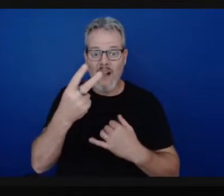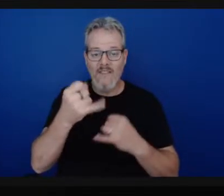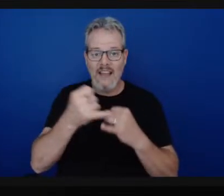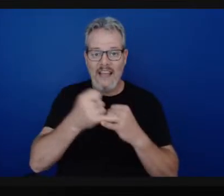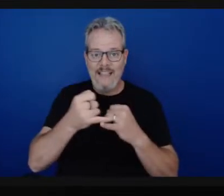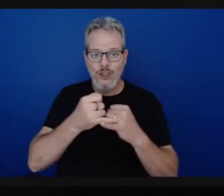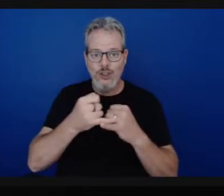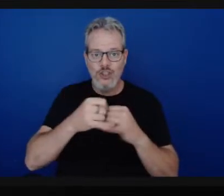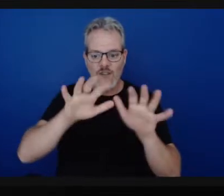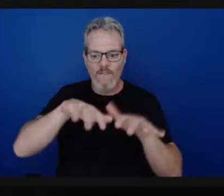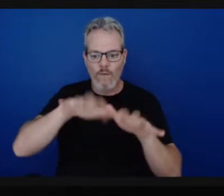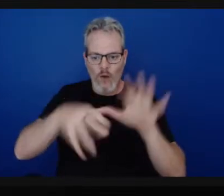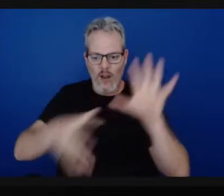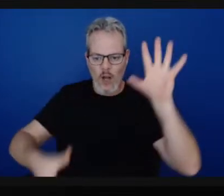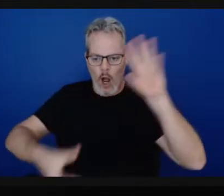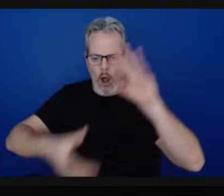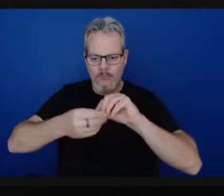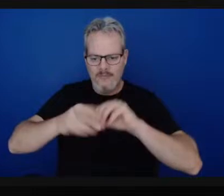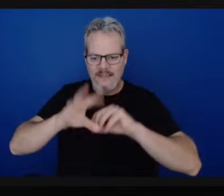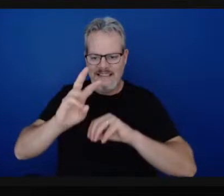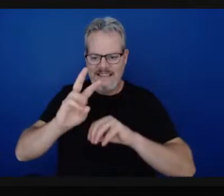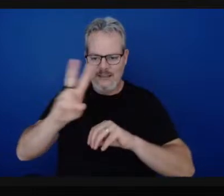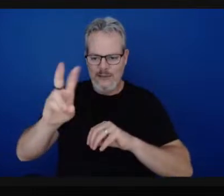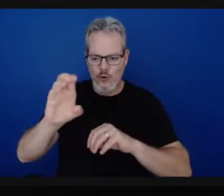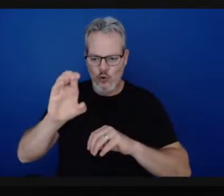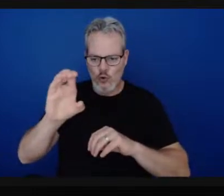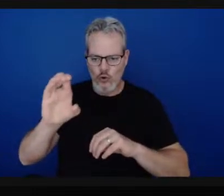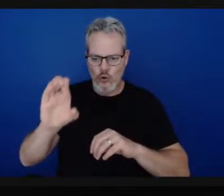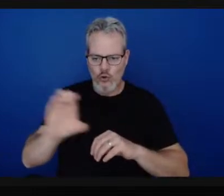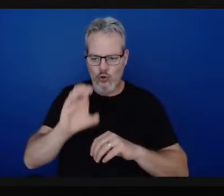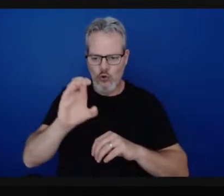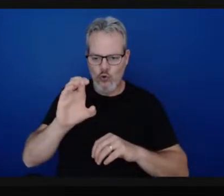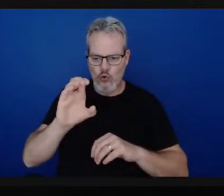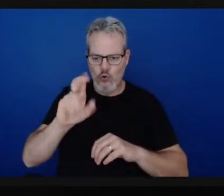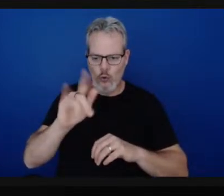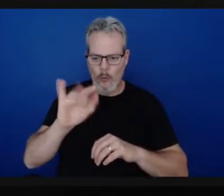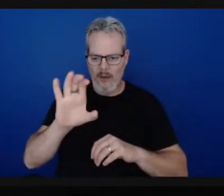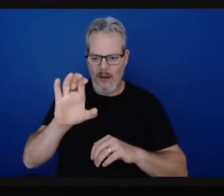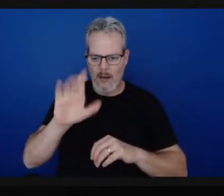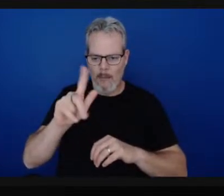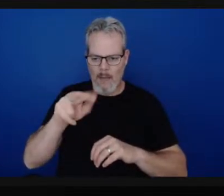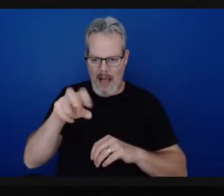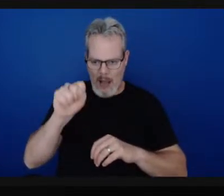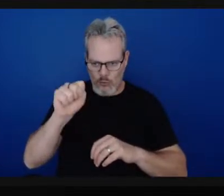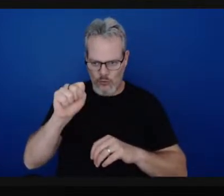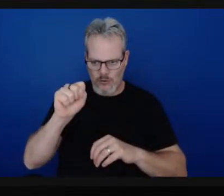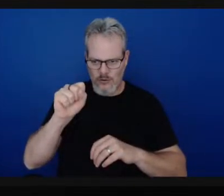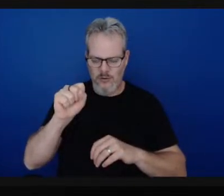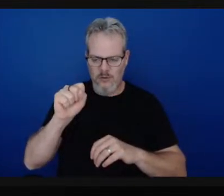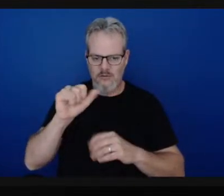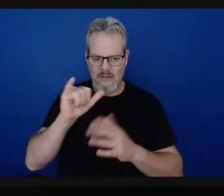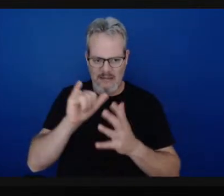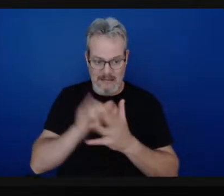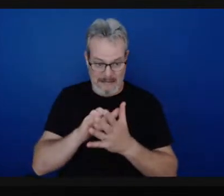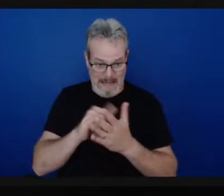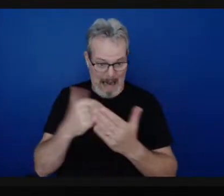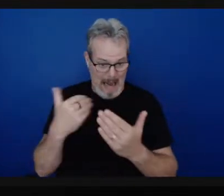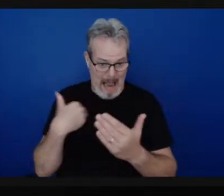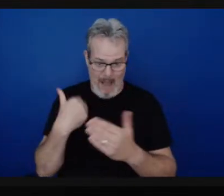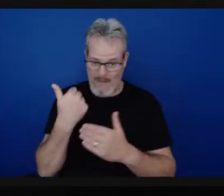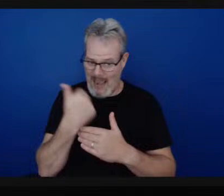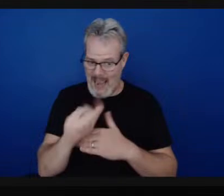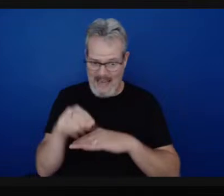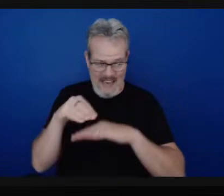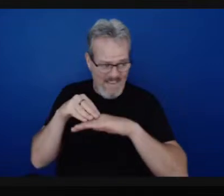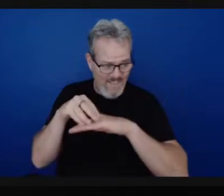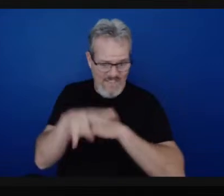That's 62 cubic pounds, or pounds per cubic foot of weight. Does that have any effect on